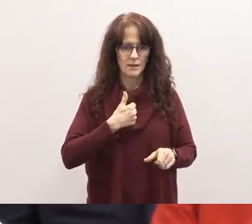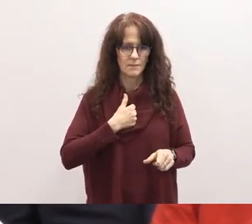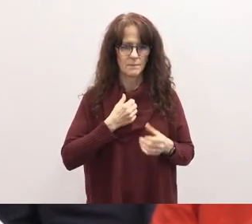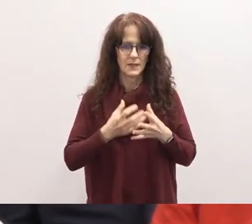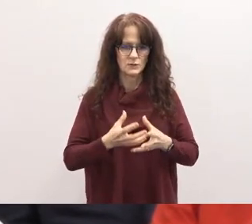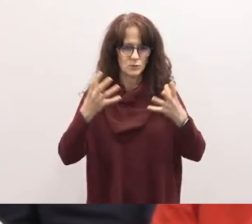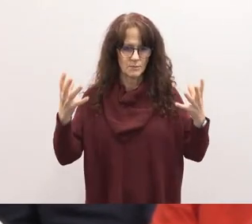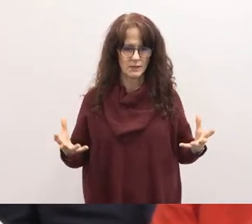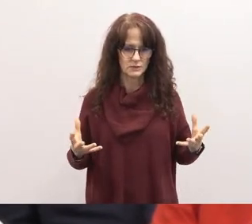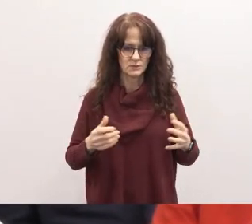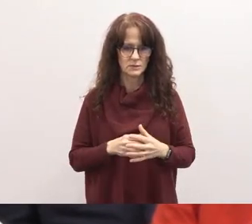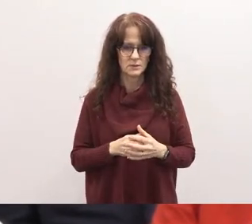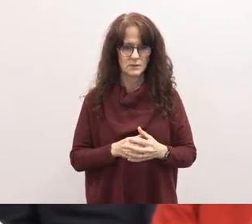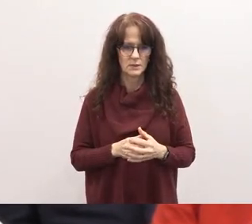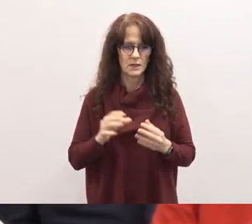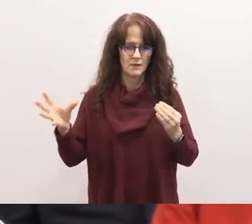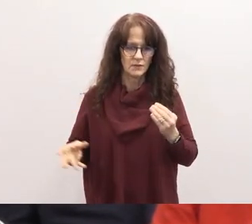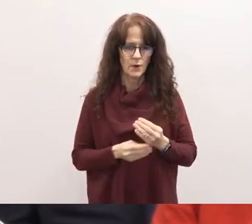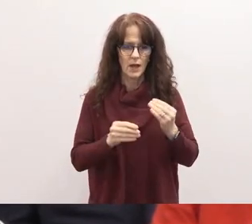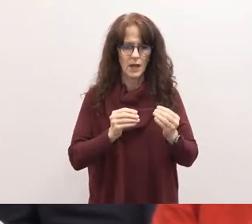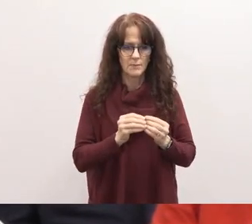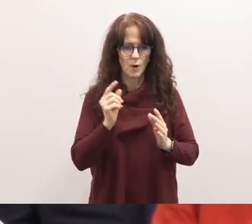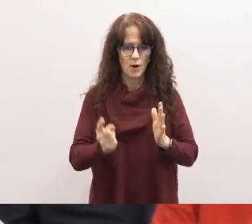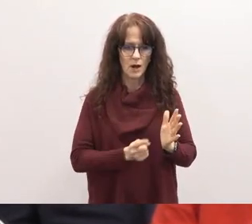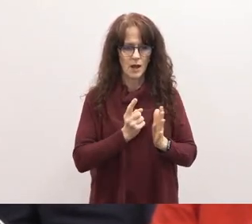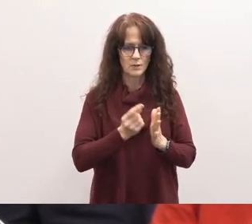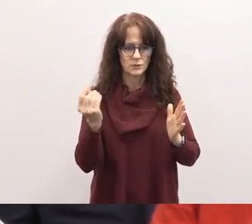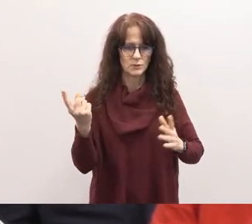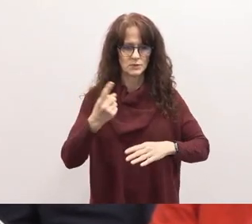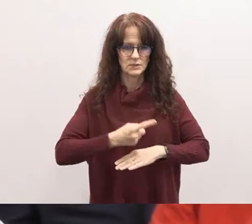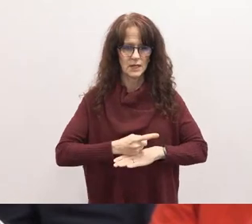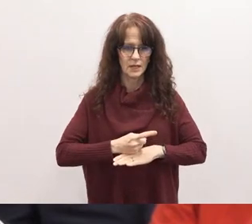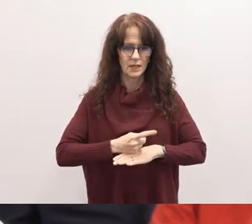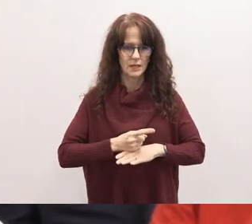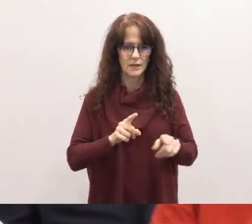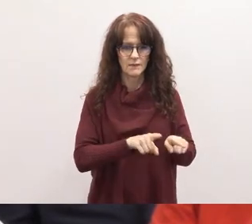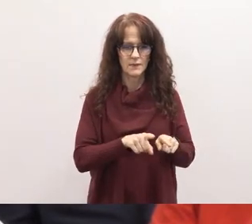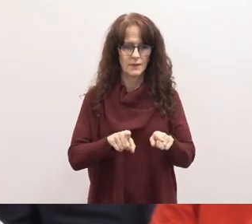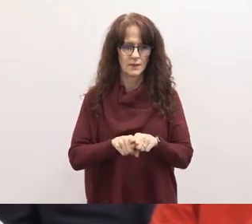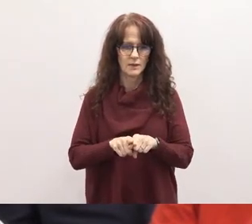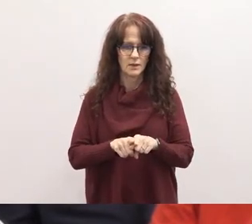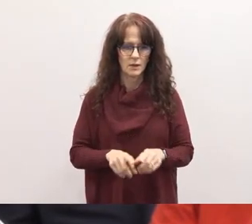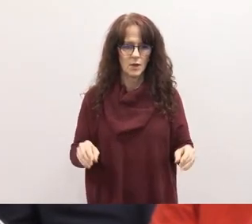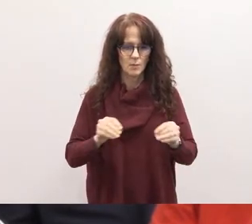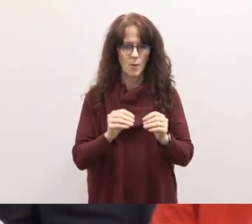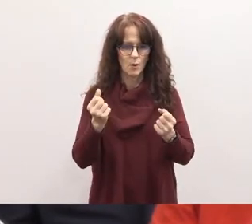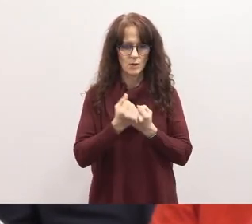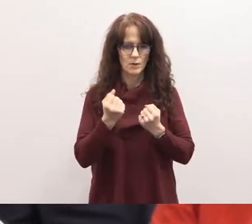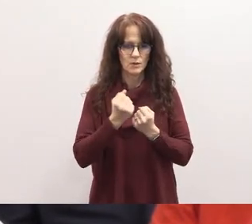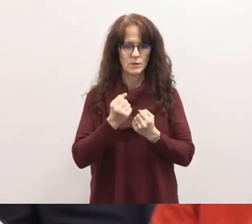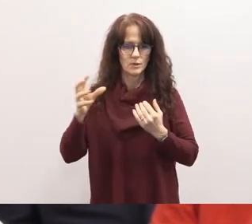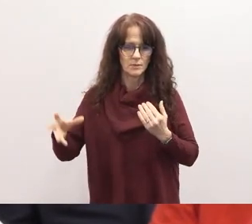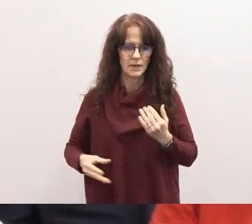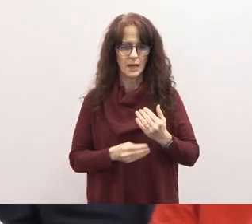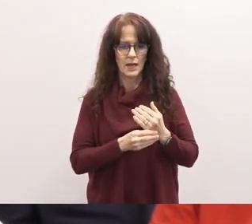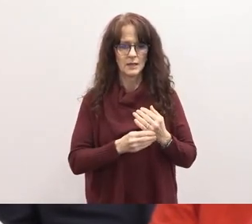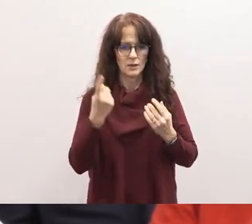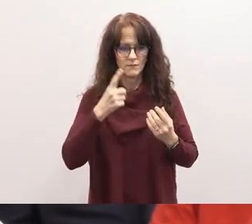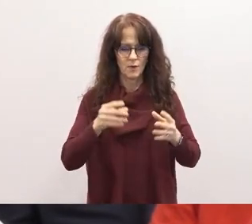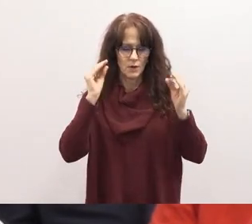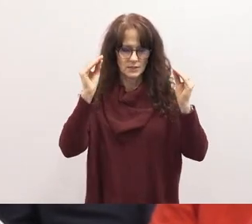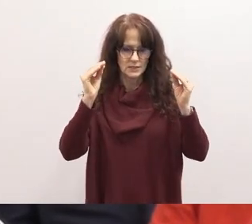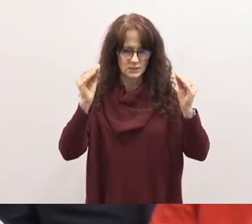too much. If you add more hours to a student's day, then by the same means, more support should be added for